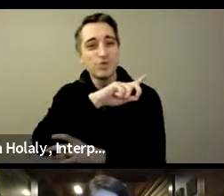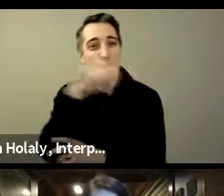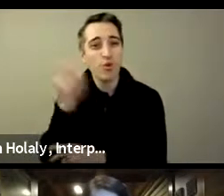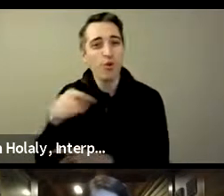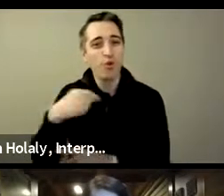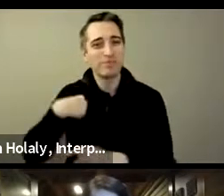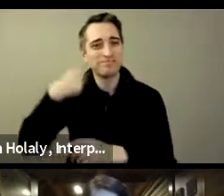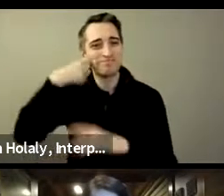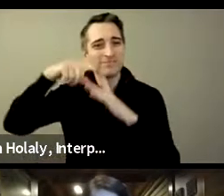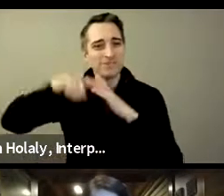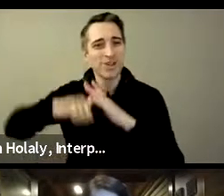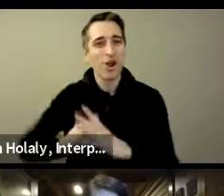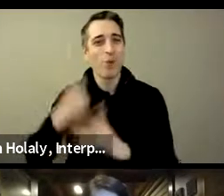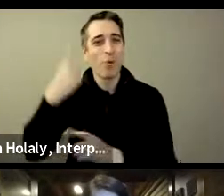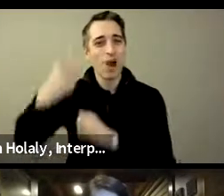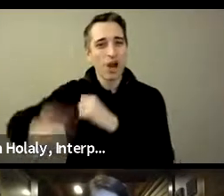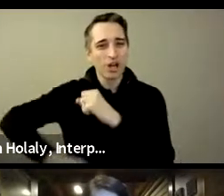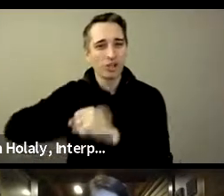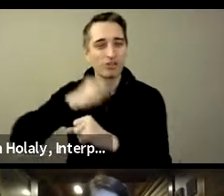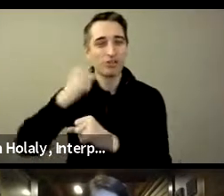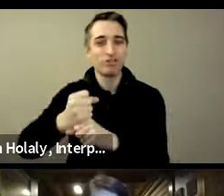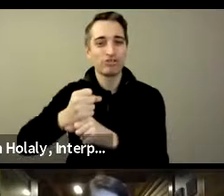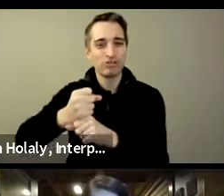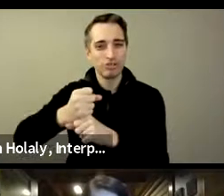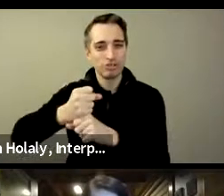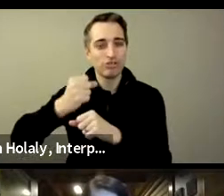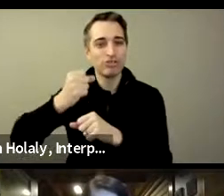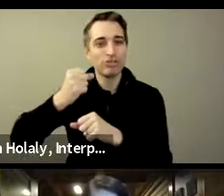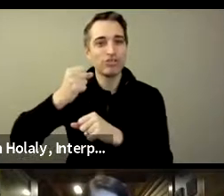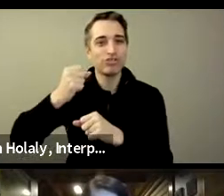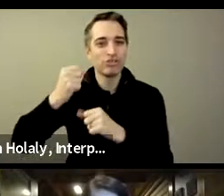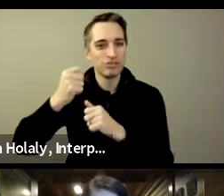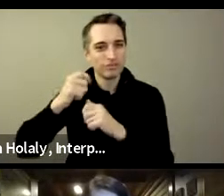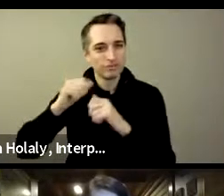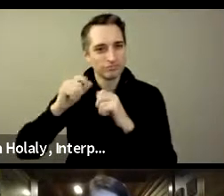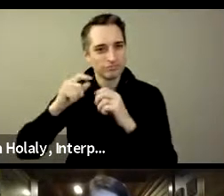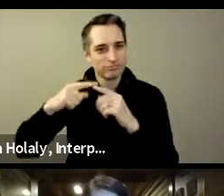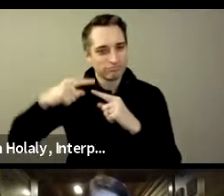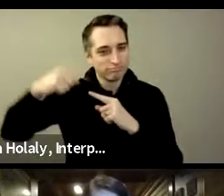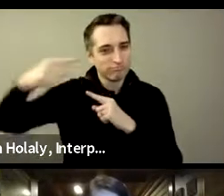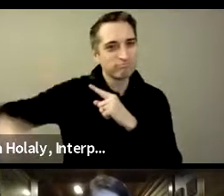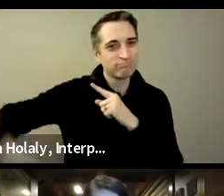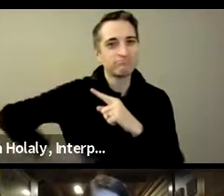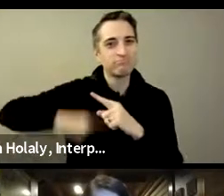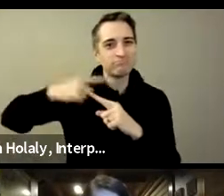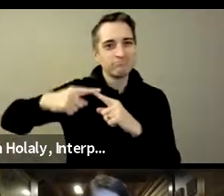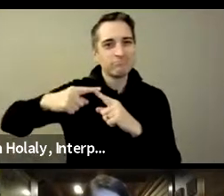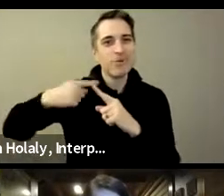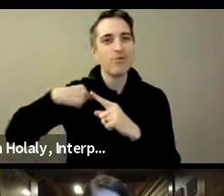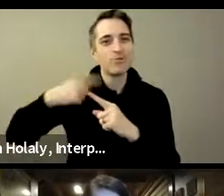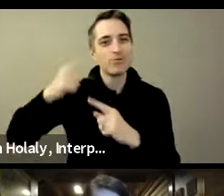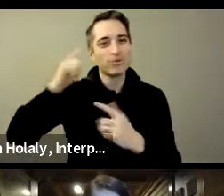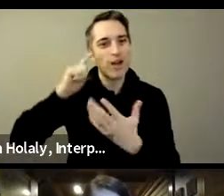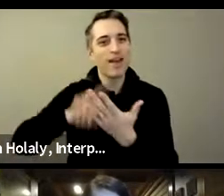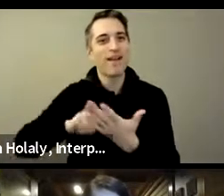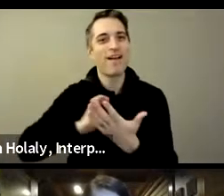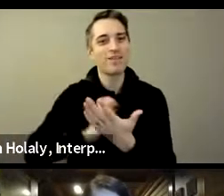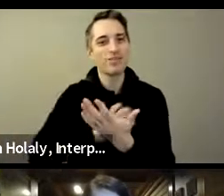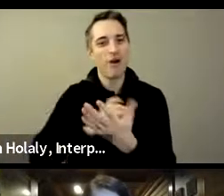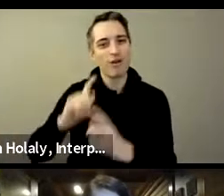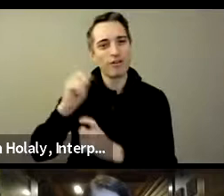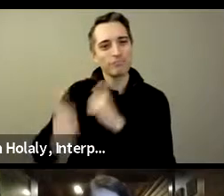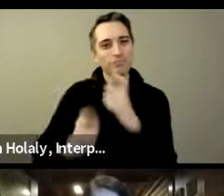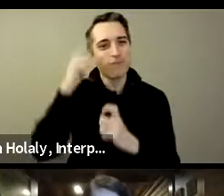and Detroit's contributions to American excellence. I'm the director of arts and culture for the city, and I serve as co-chair of the